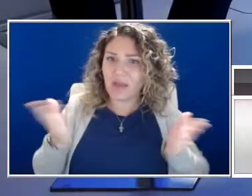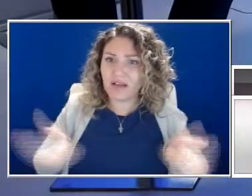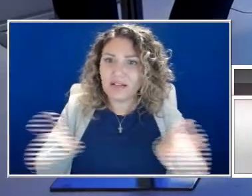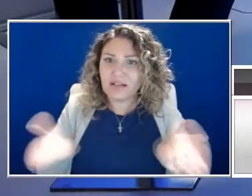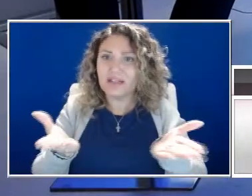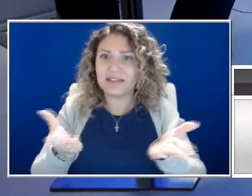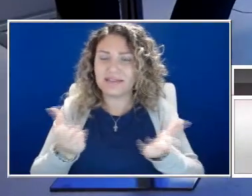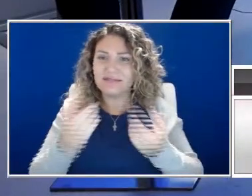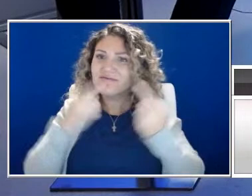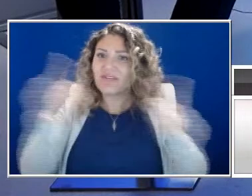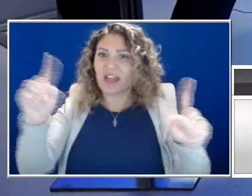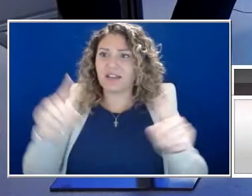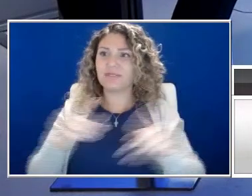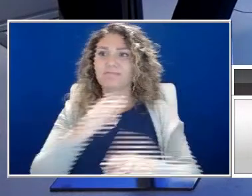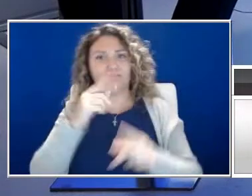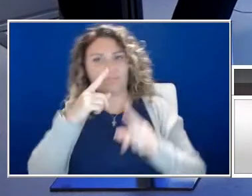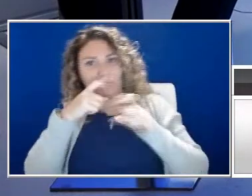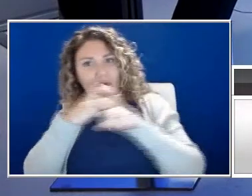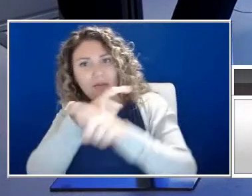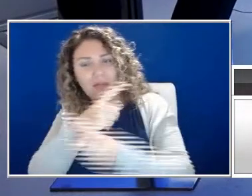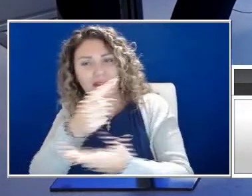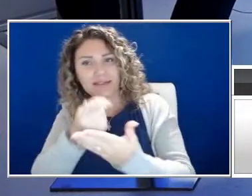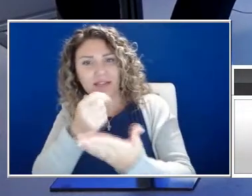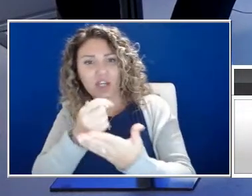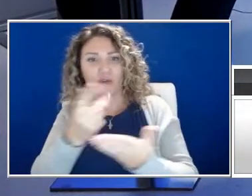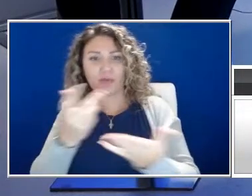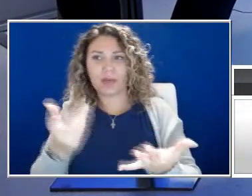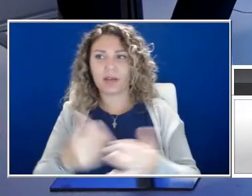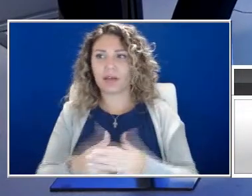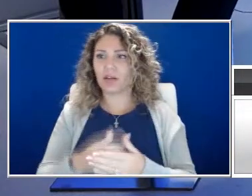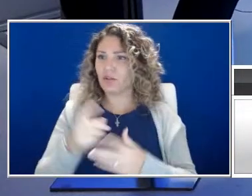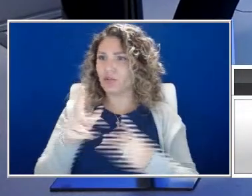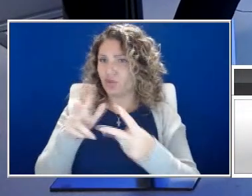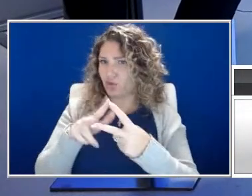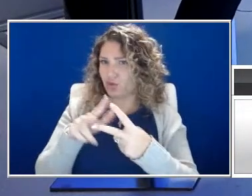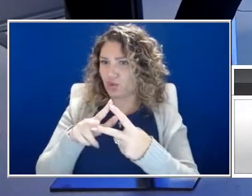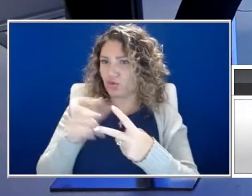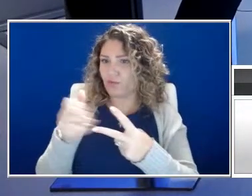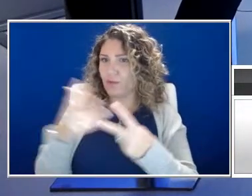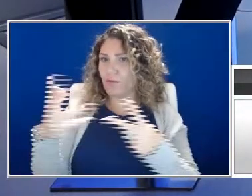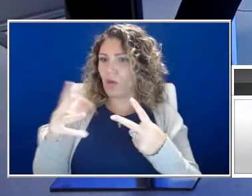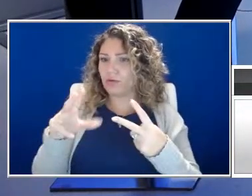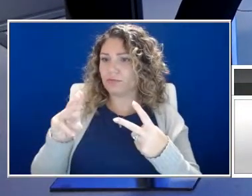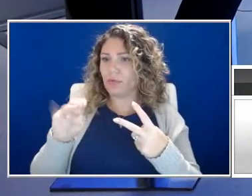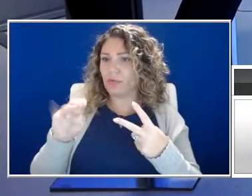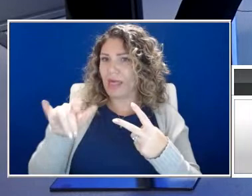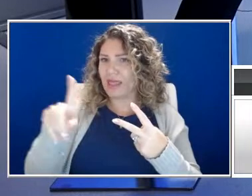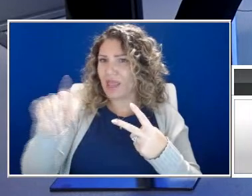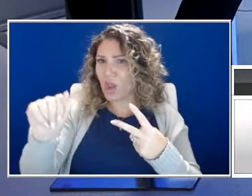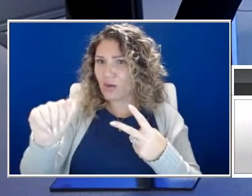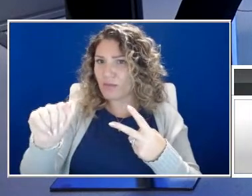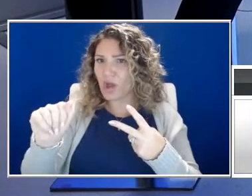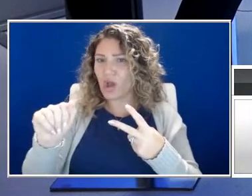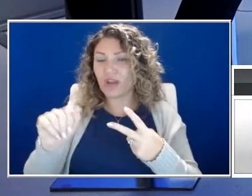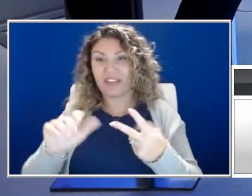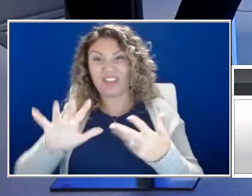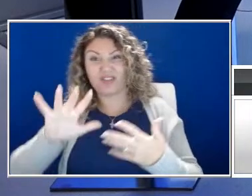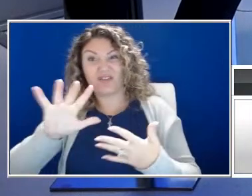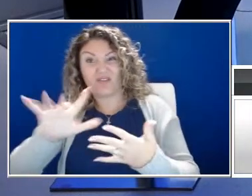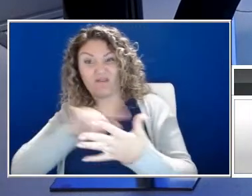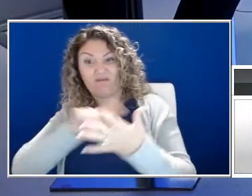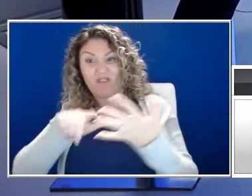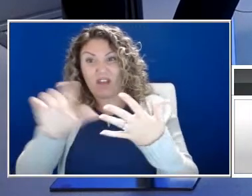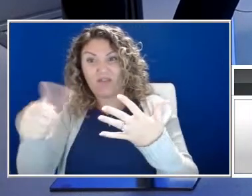said complex therapies. So there's what you said 2 for multiple myeloma, and there's 5 other CAR T therapies. Yes, is that right? correct. So there's